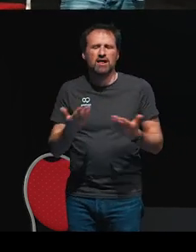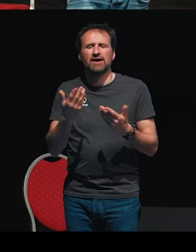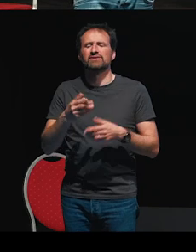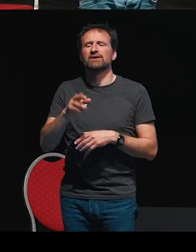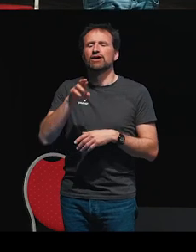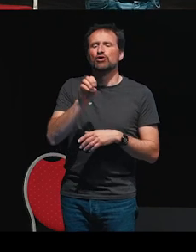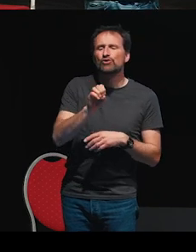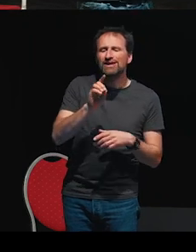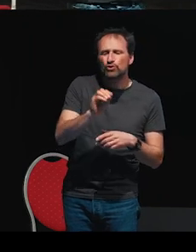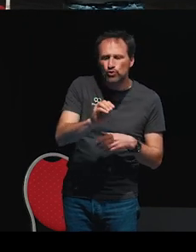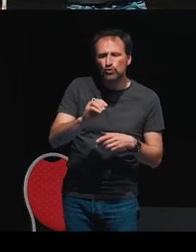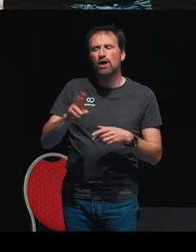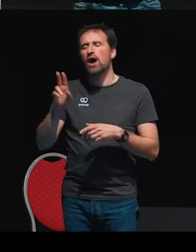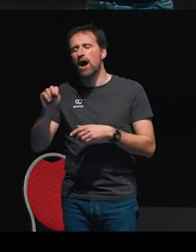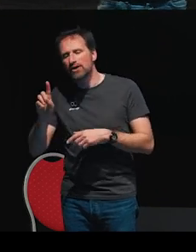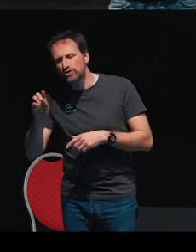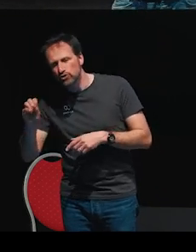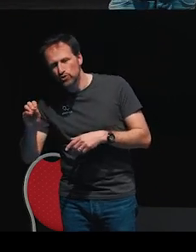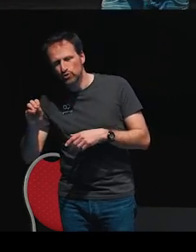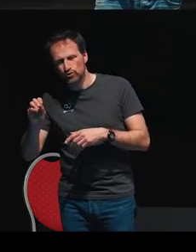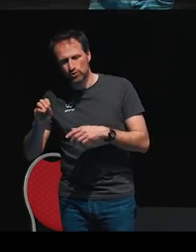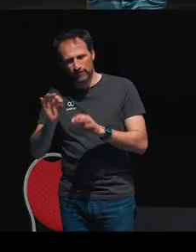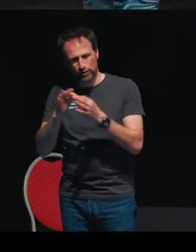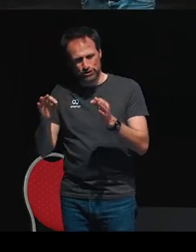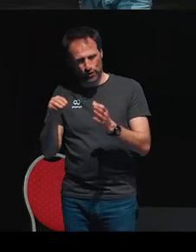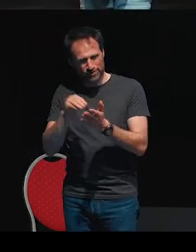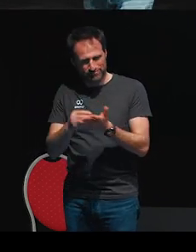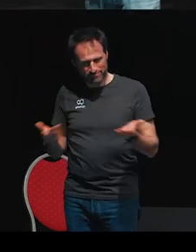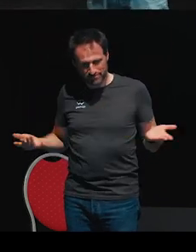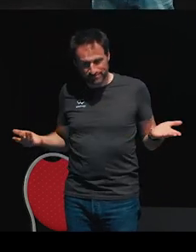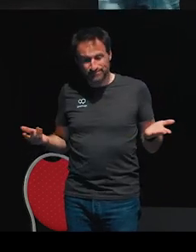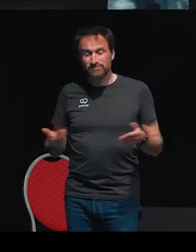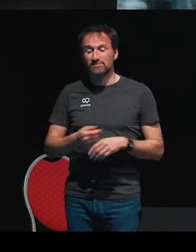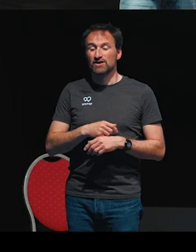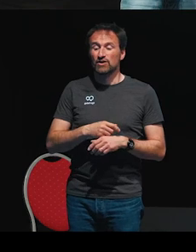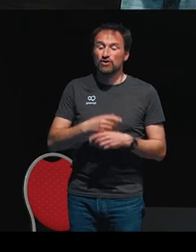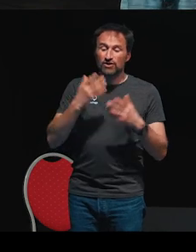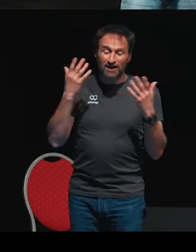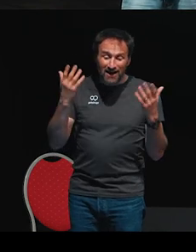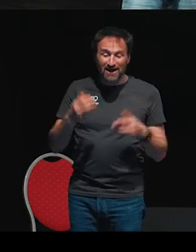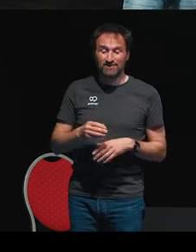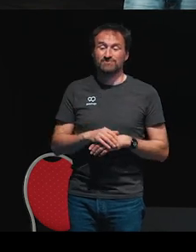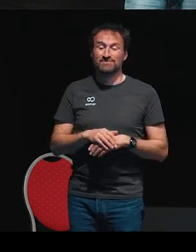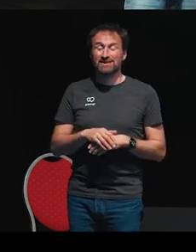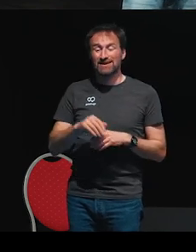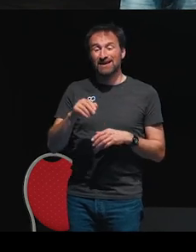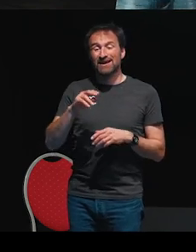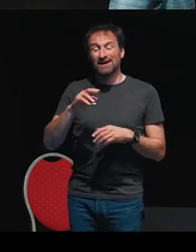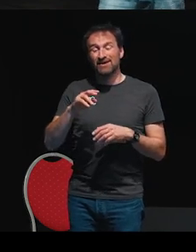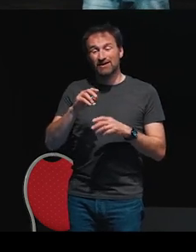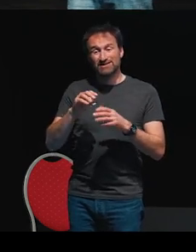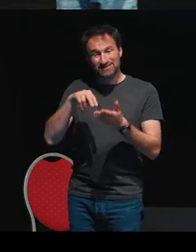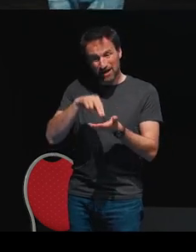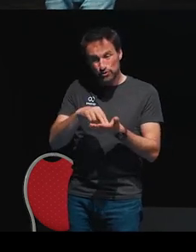is impossible if your state is not reproducible. And of course, reproducible state is the foundation